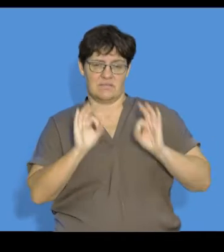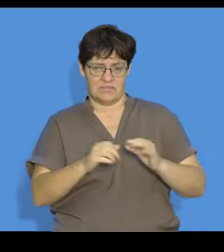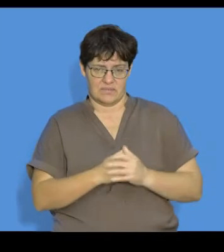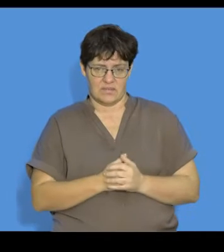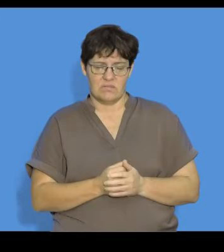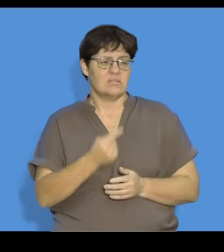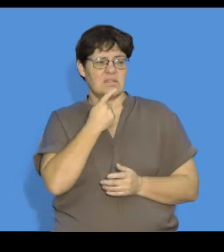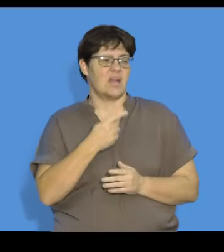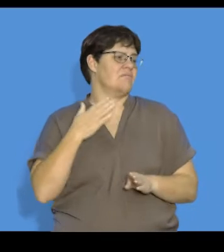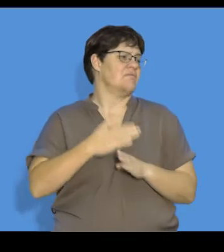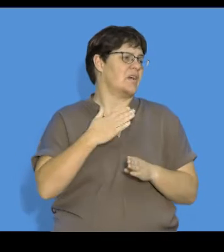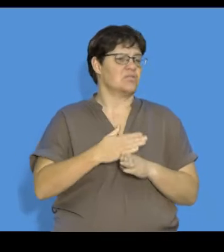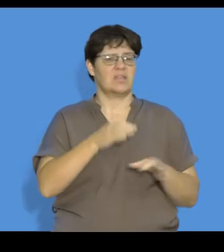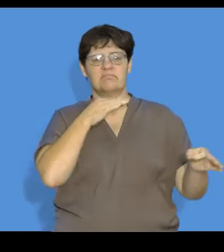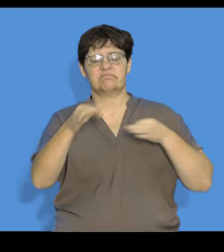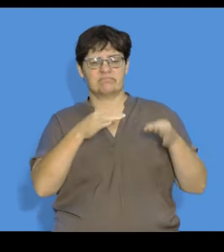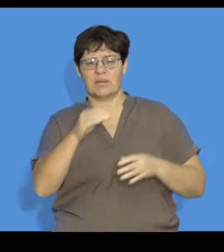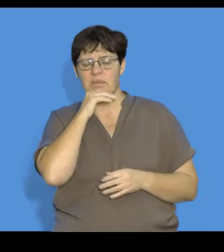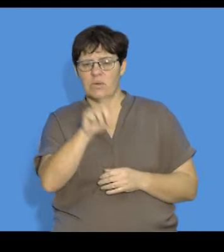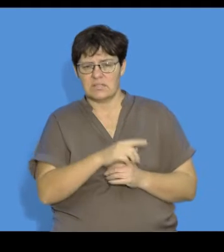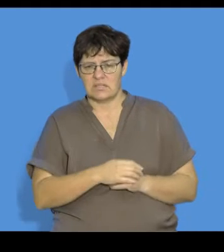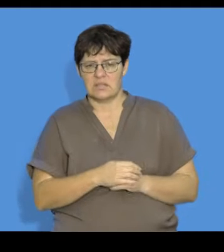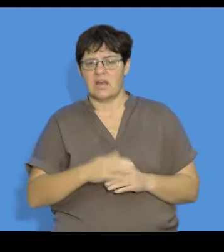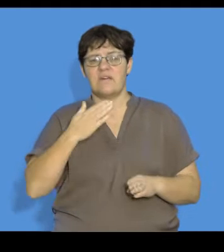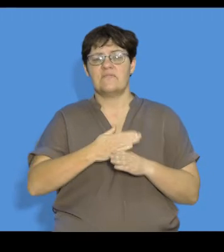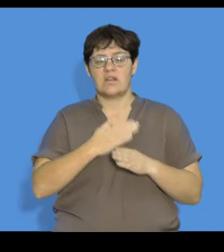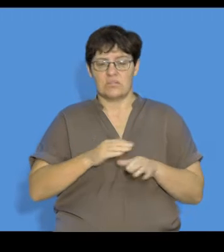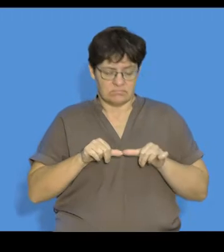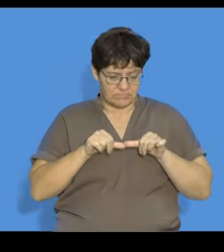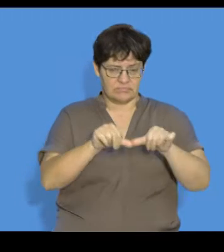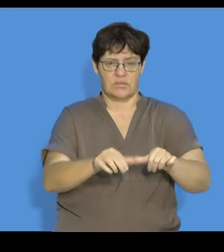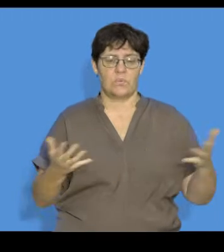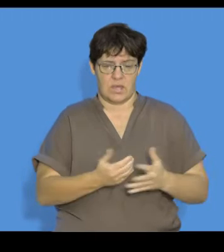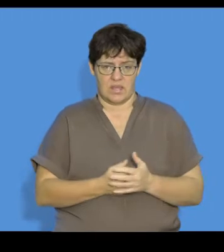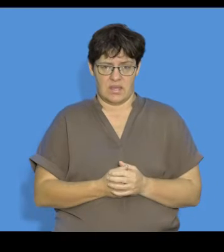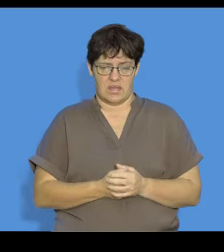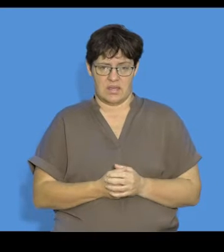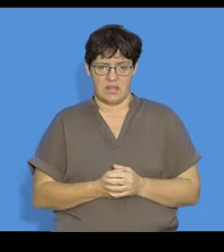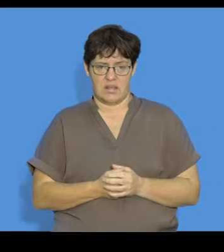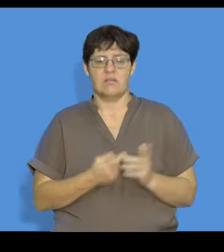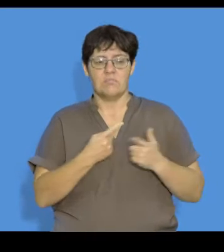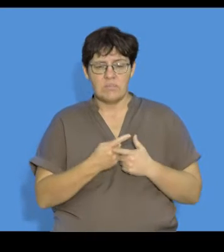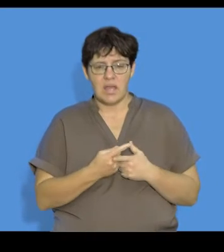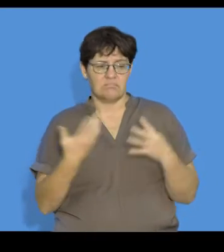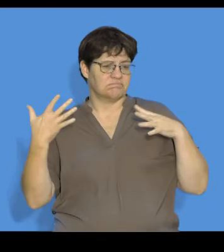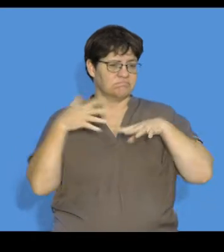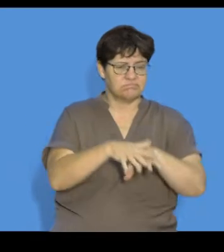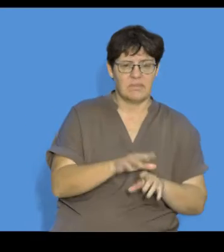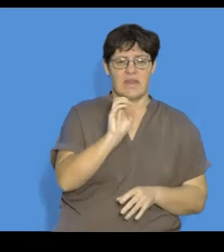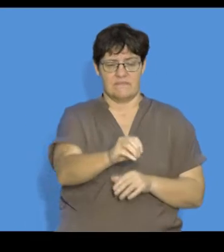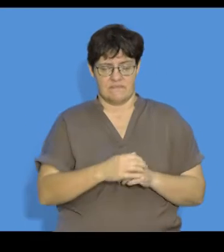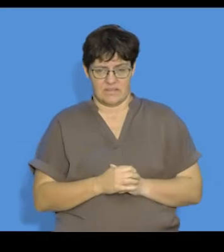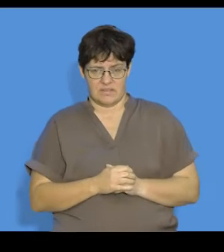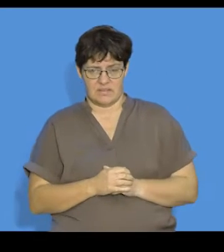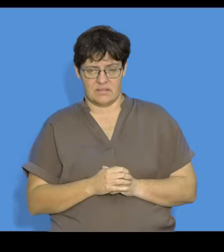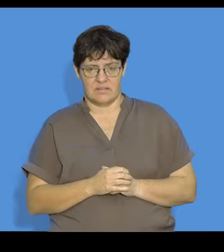When I talk about the function being defined, it means where the function can go, where it can cross, where it can intersect.